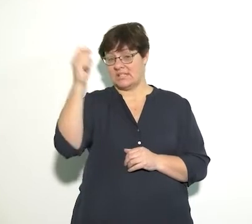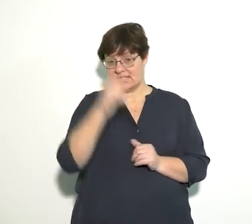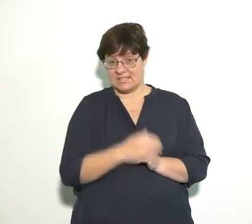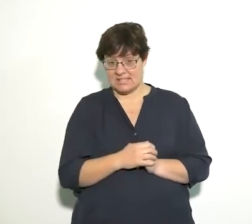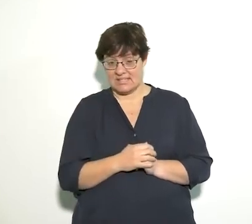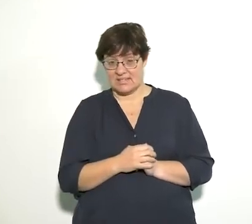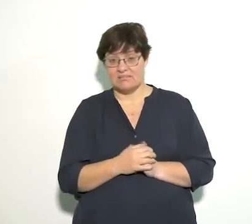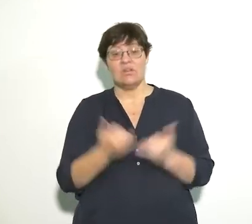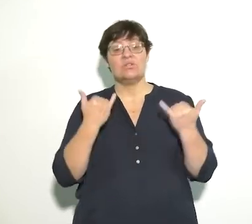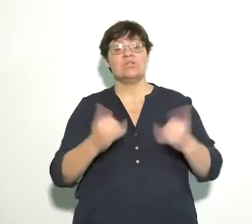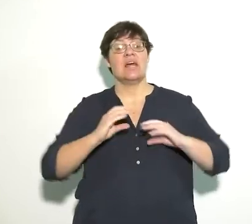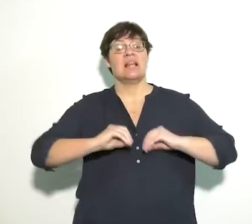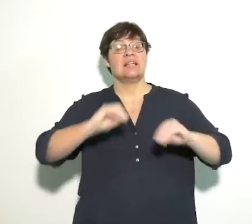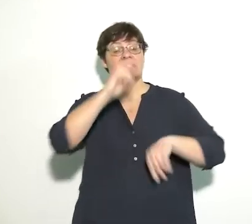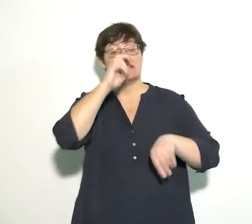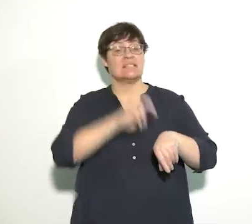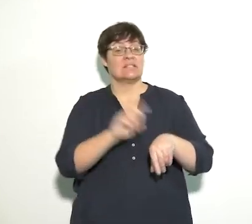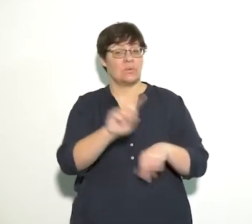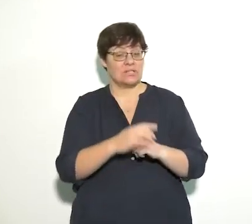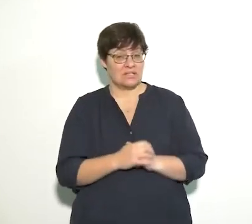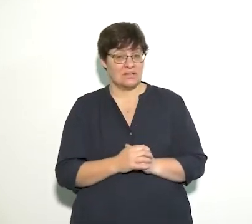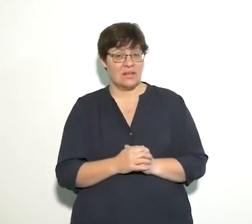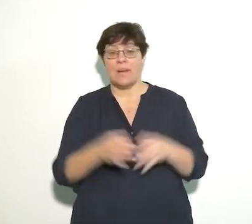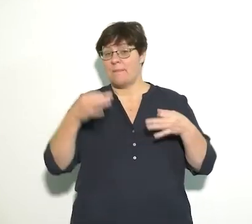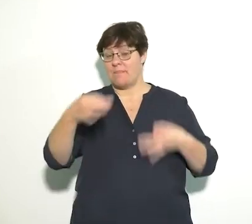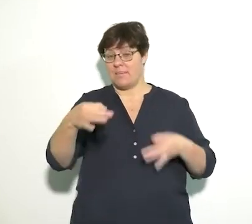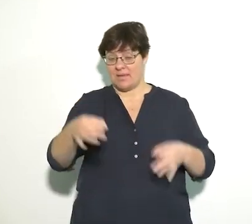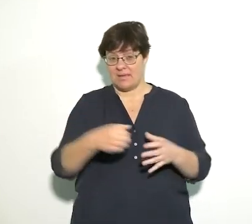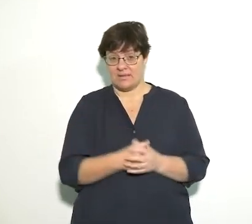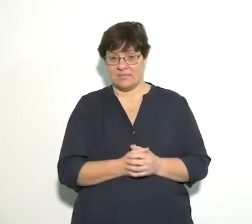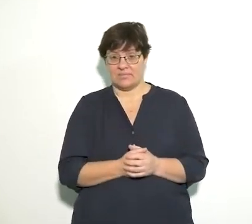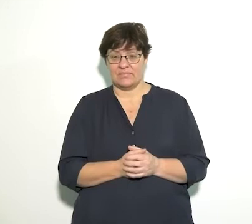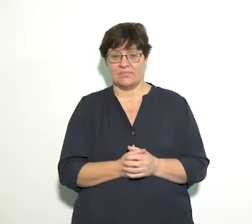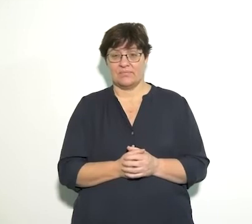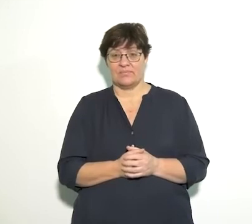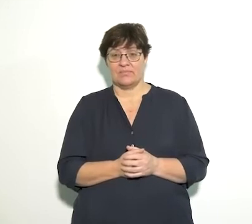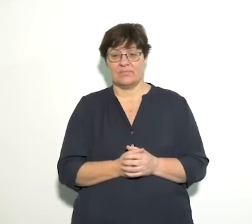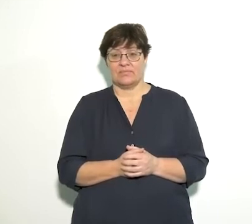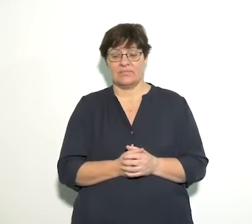you need for today's lesson, you are going to need some paper.